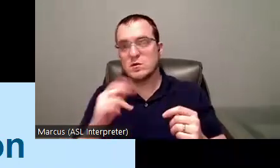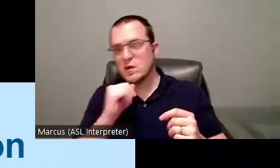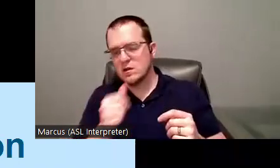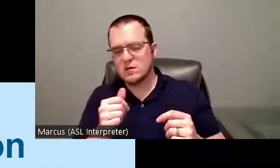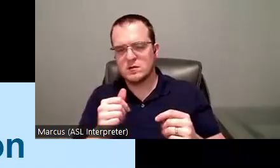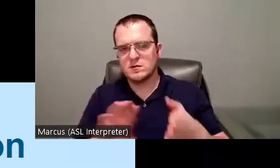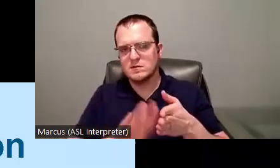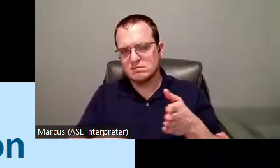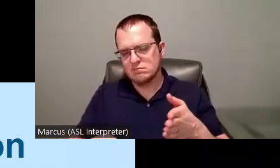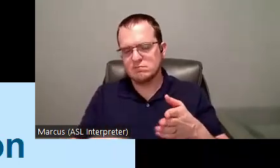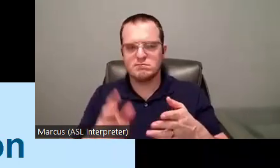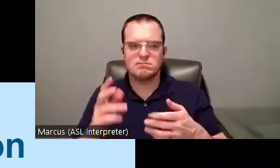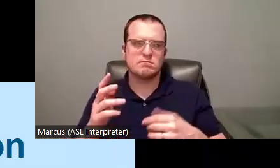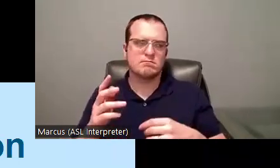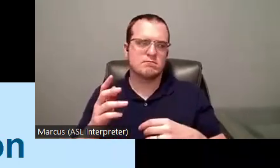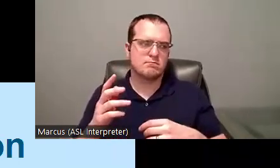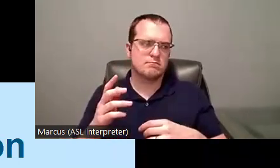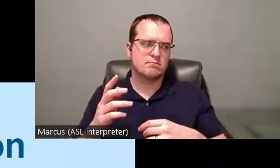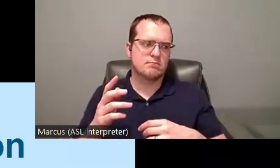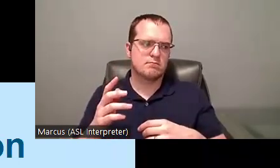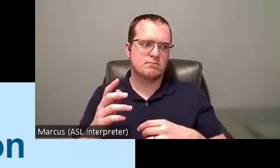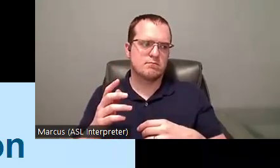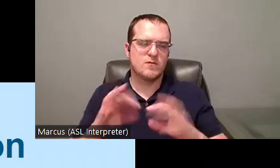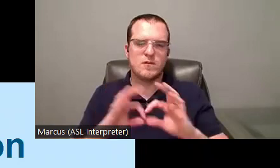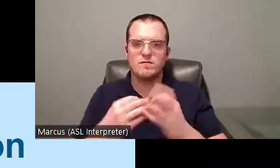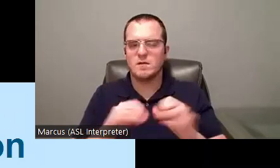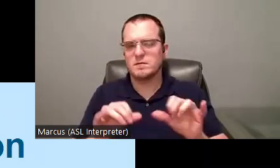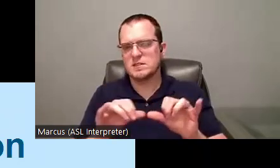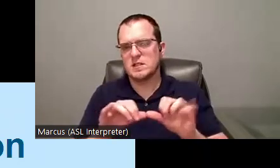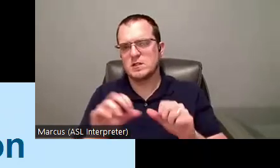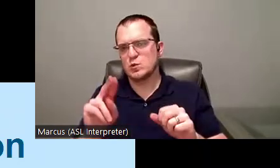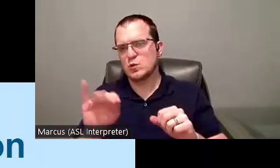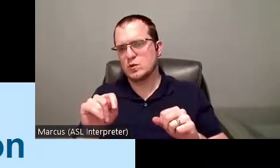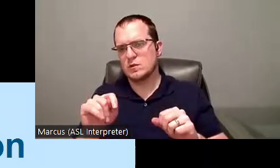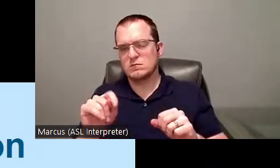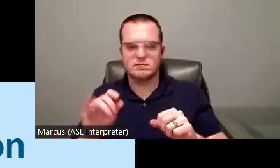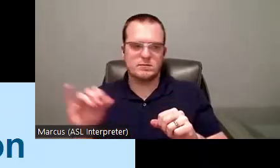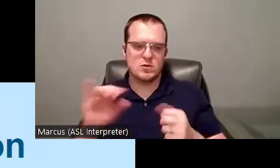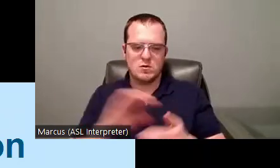dissuade in creating family-sized units is all really,